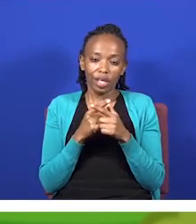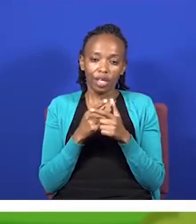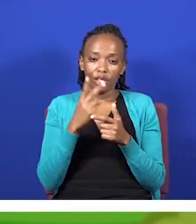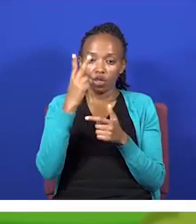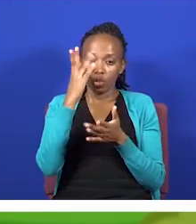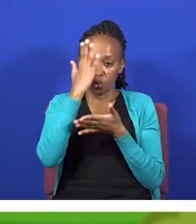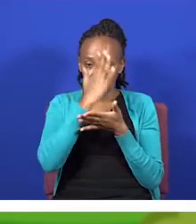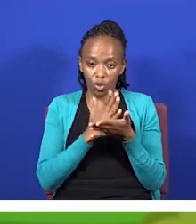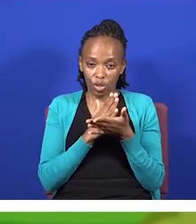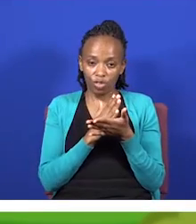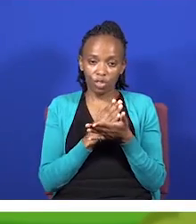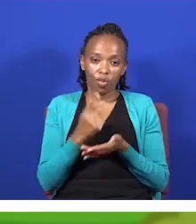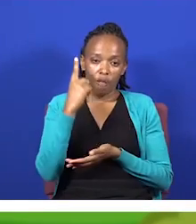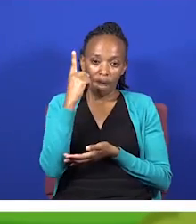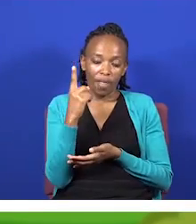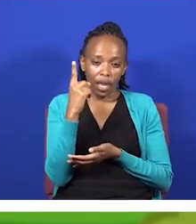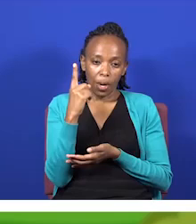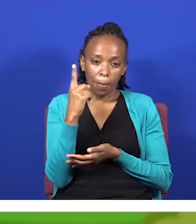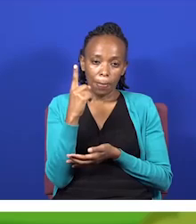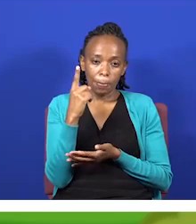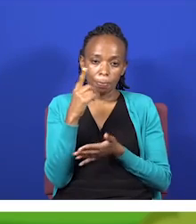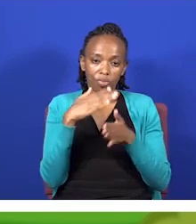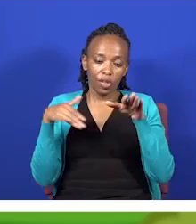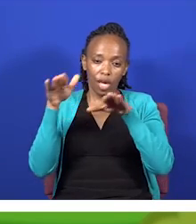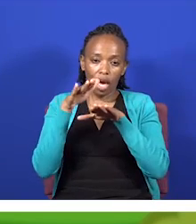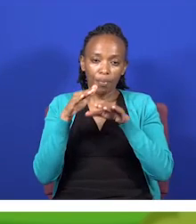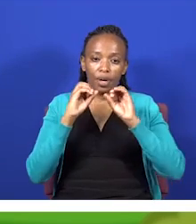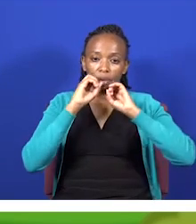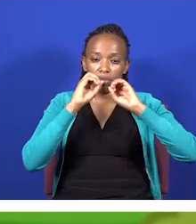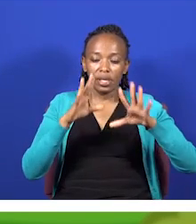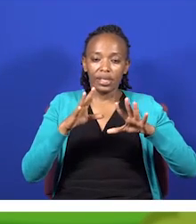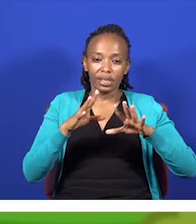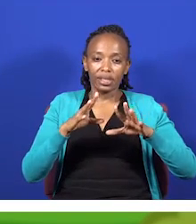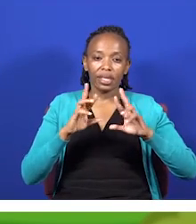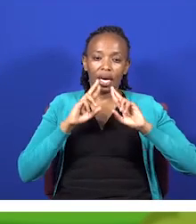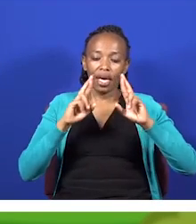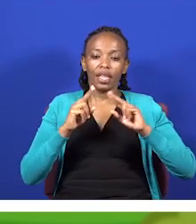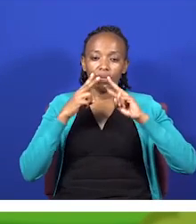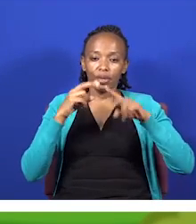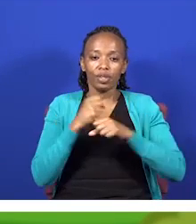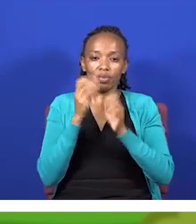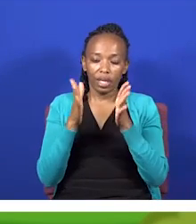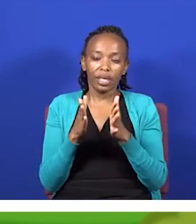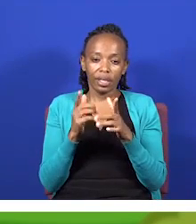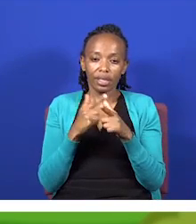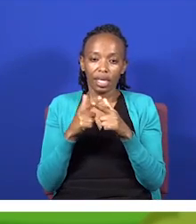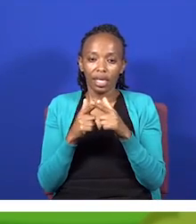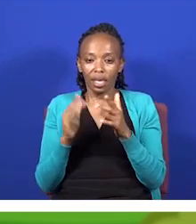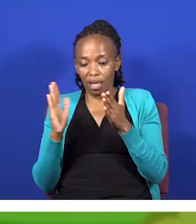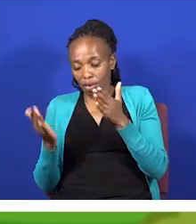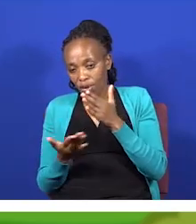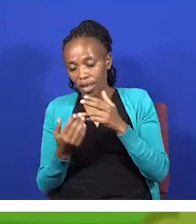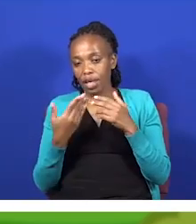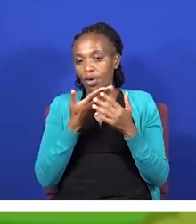this. One, the upper side of the scripture, blessed are the peacemakers, for they shall be called sons of